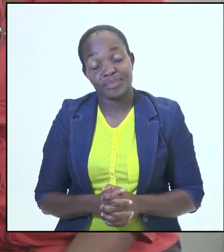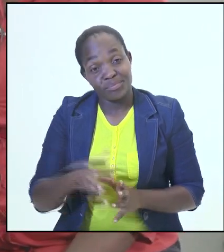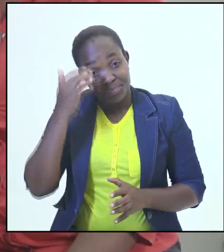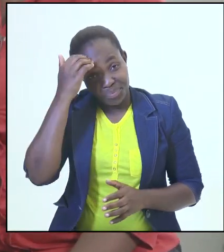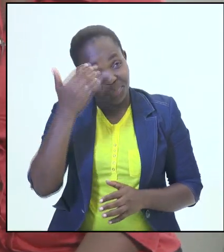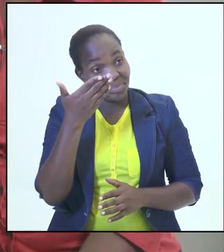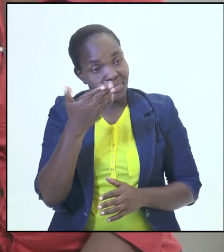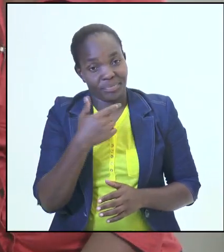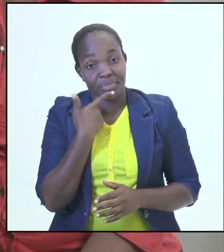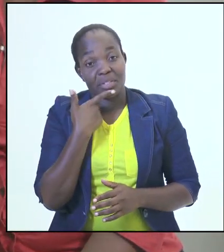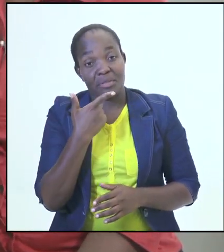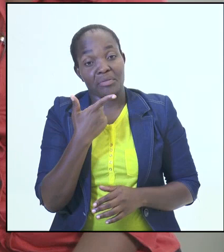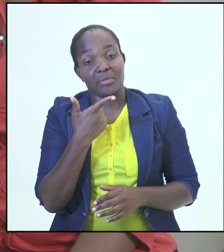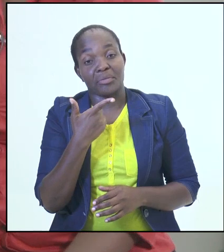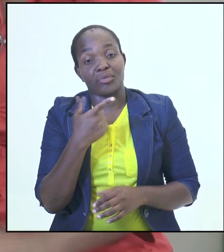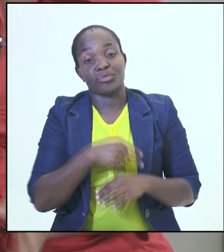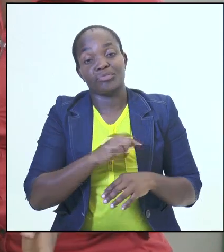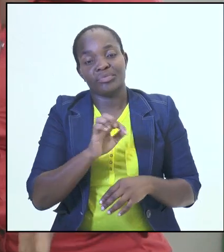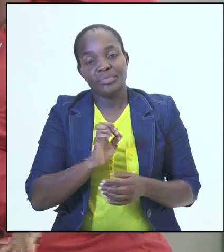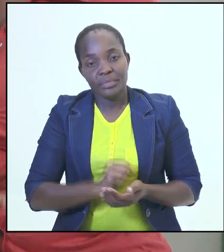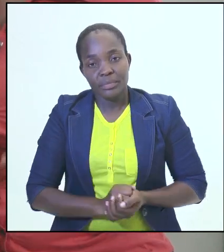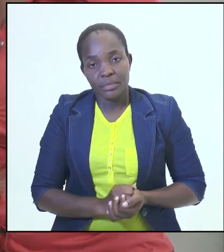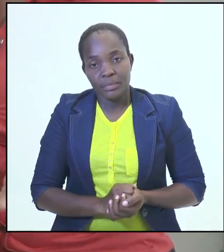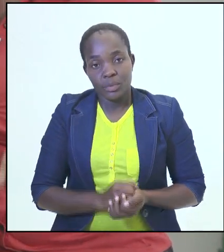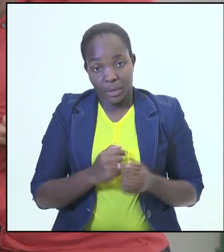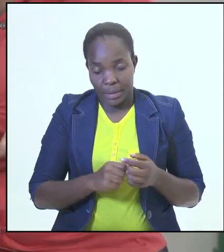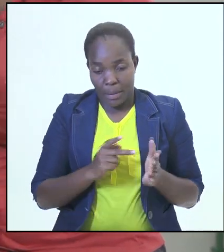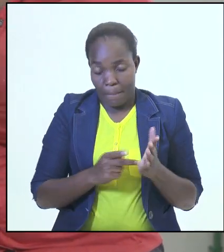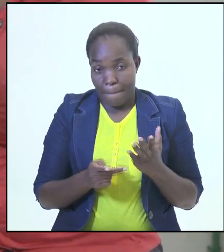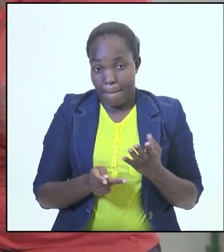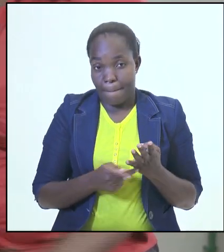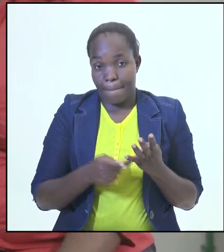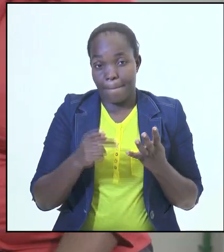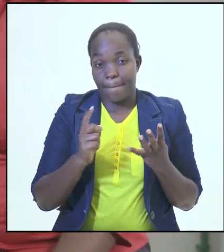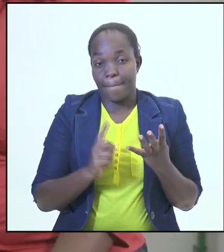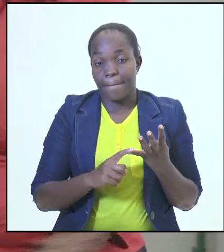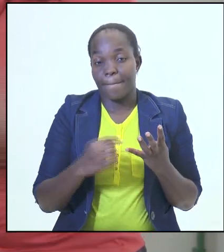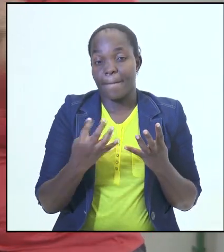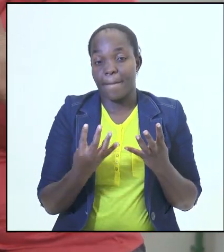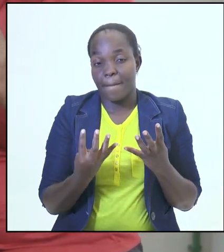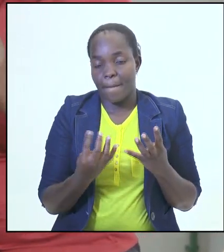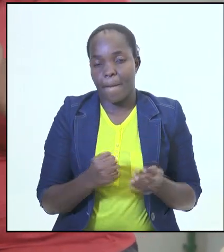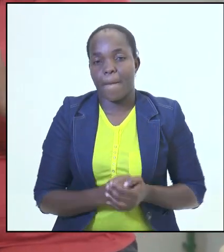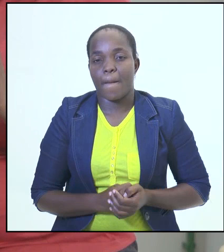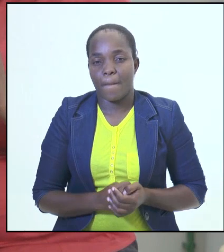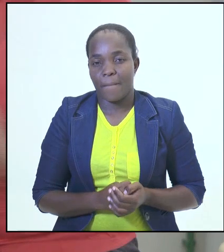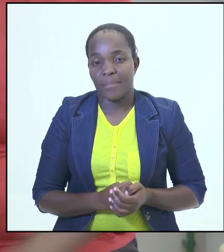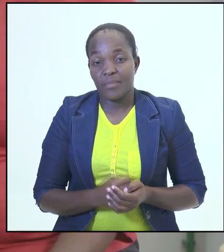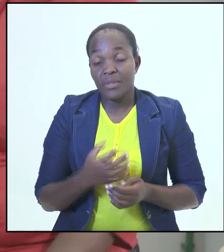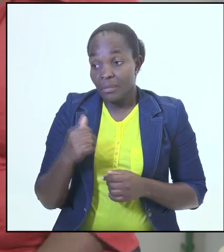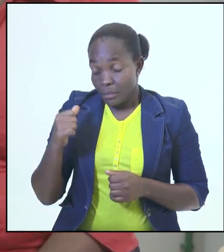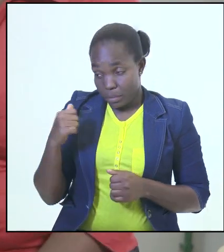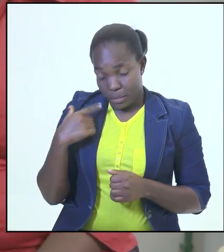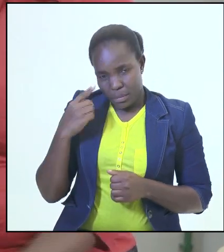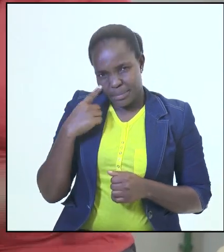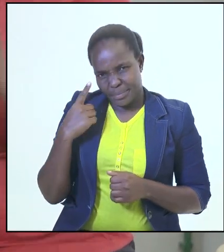Hi there, and thank you for your company. We are at lesson 4 in NAMCO's biology series. And if you were watching yesterday, you